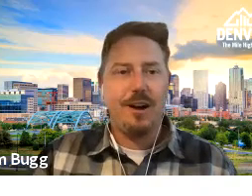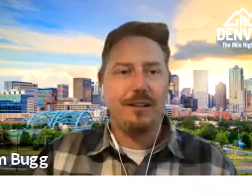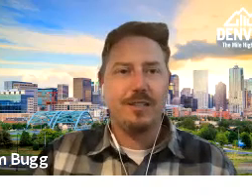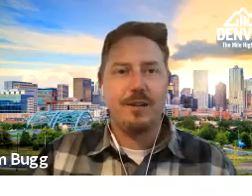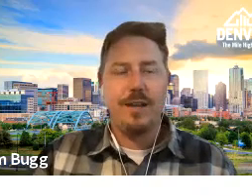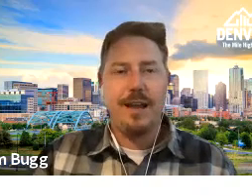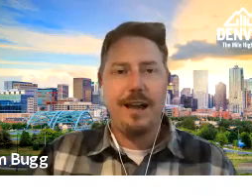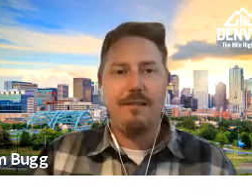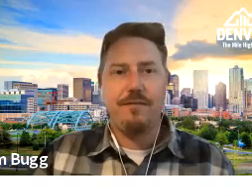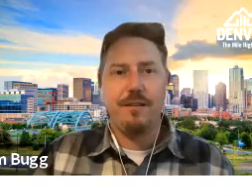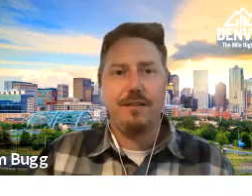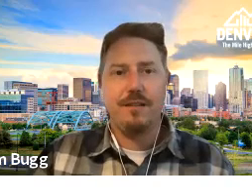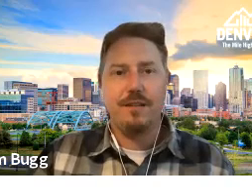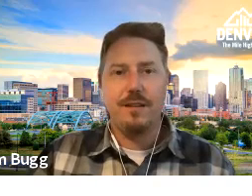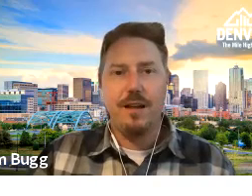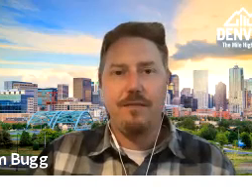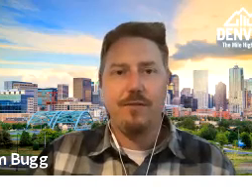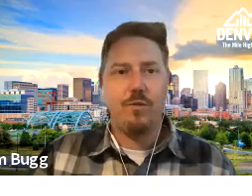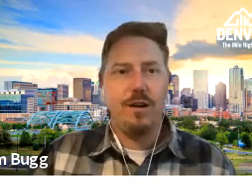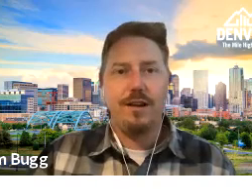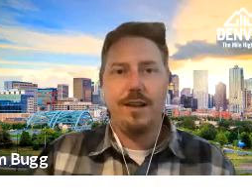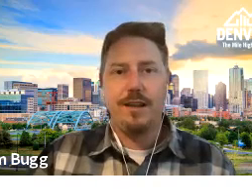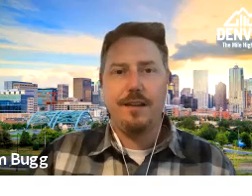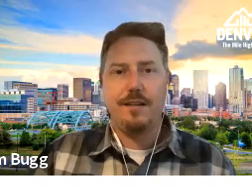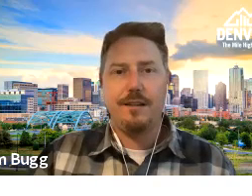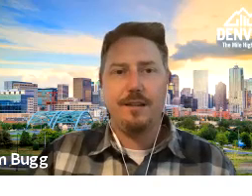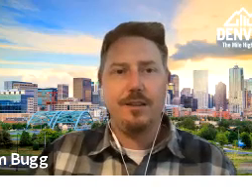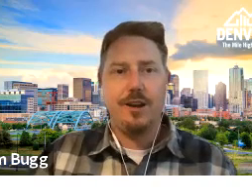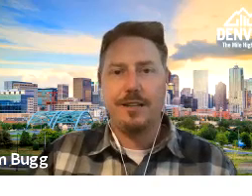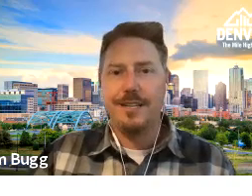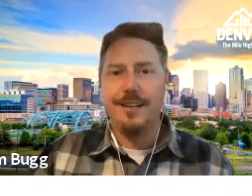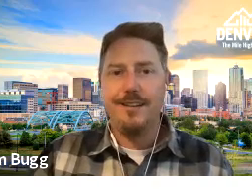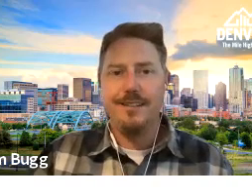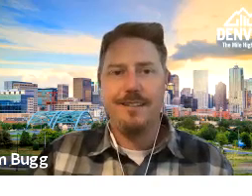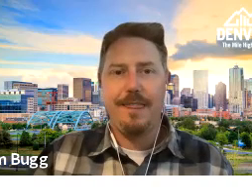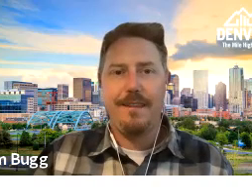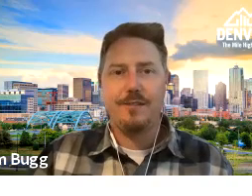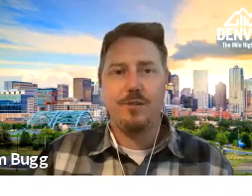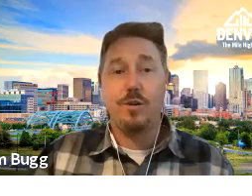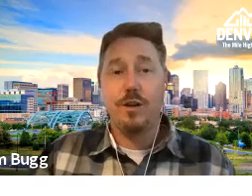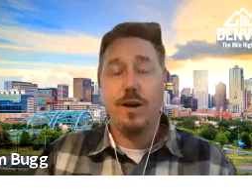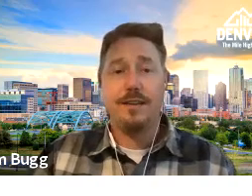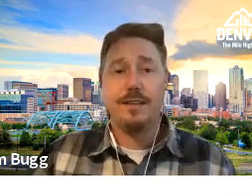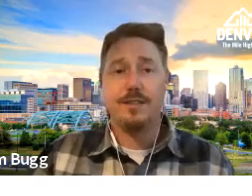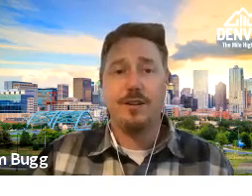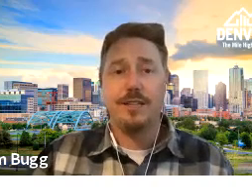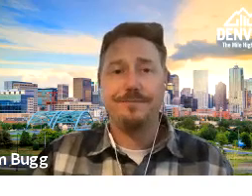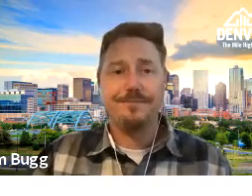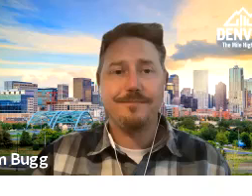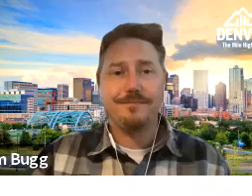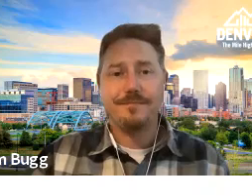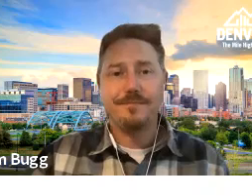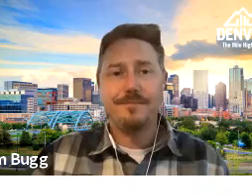All right, looks like we have everyone logged in. So we'll go ahead and get